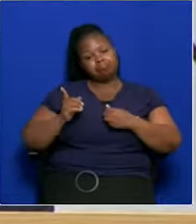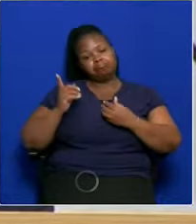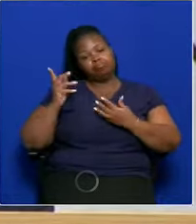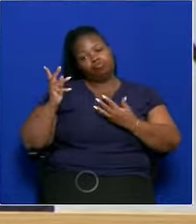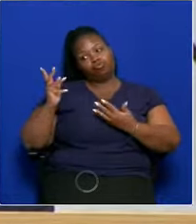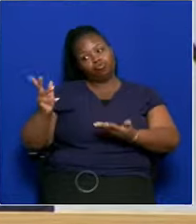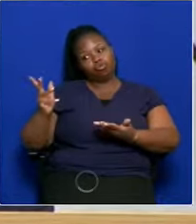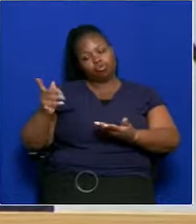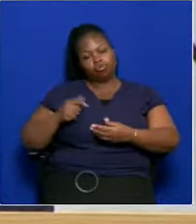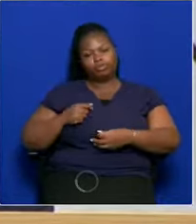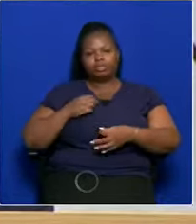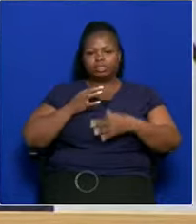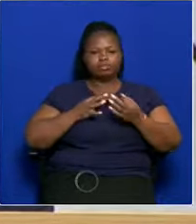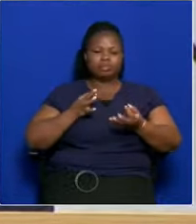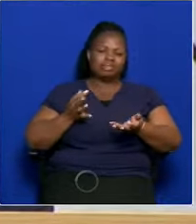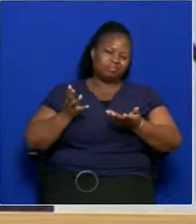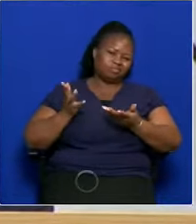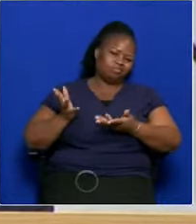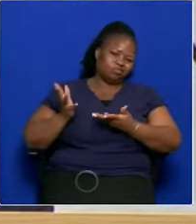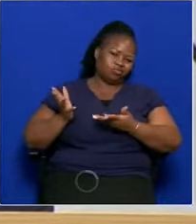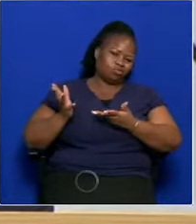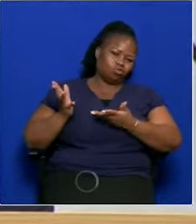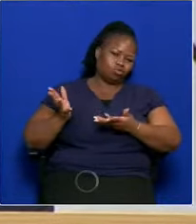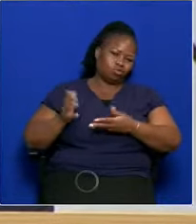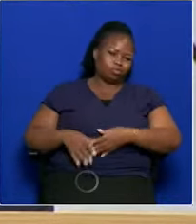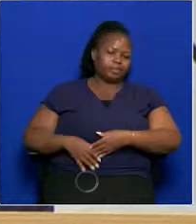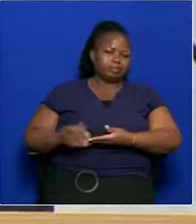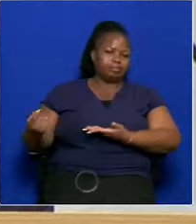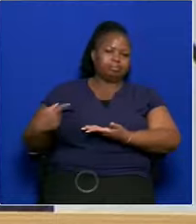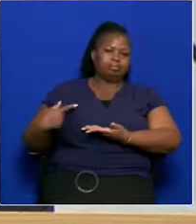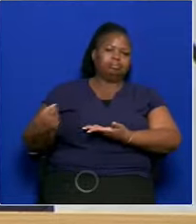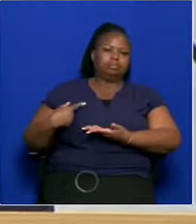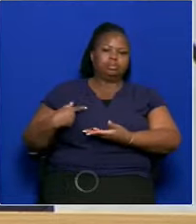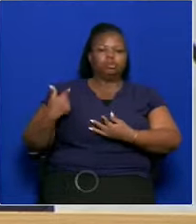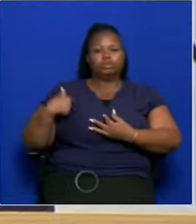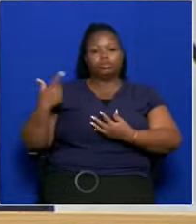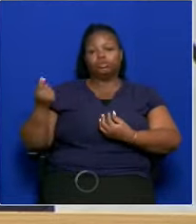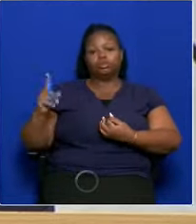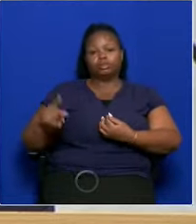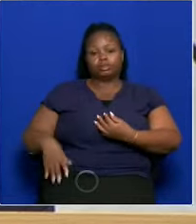said, he forwarded me what was he doing and busy with.